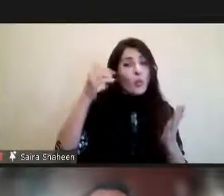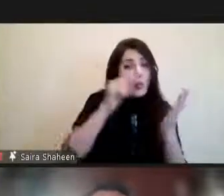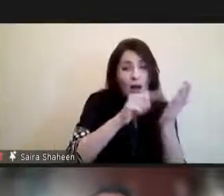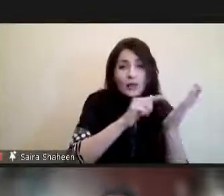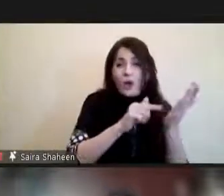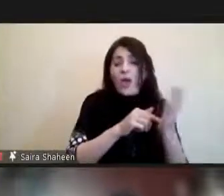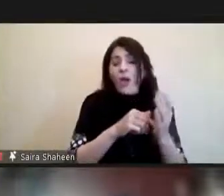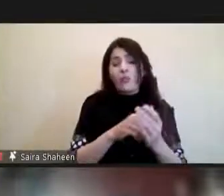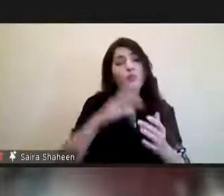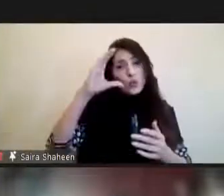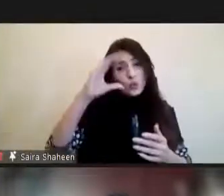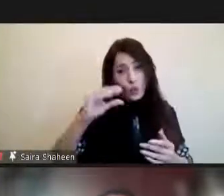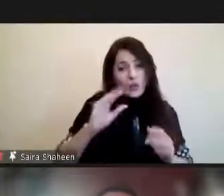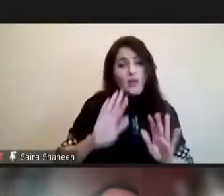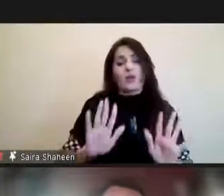markets.